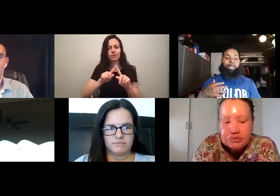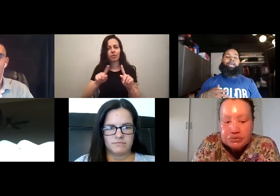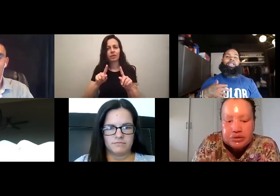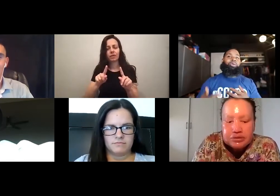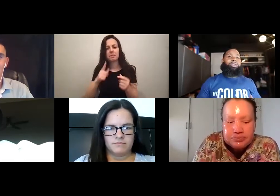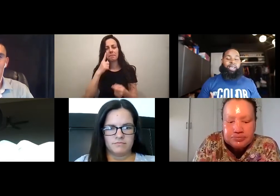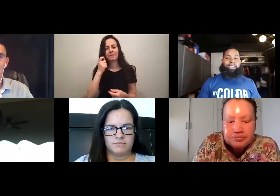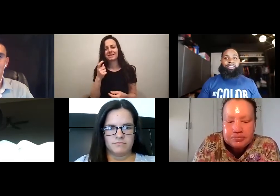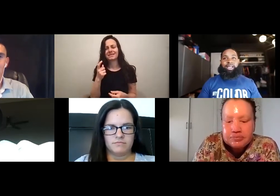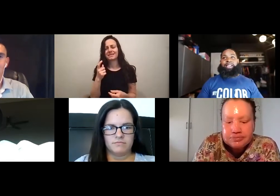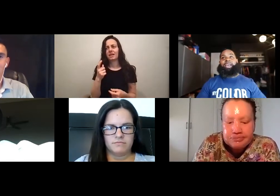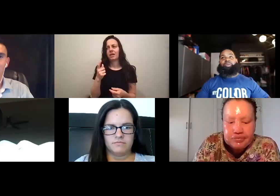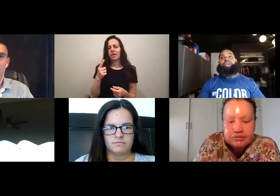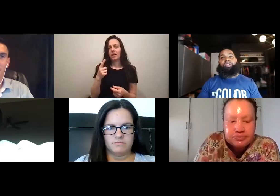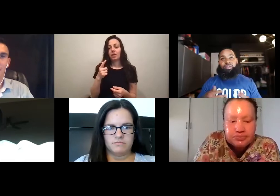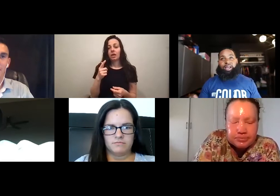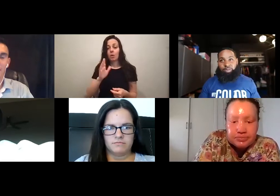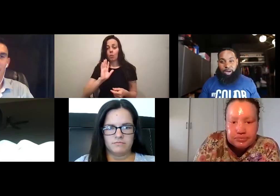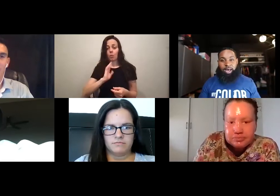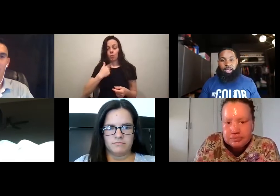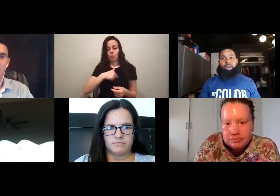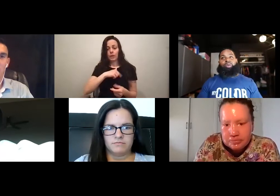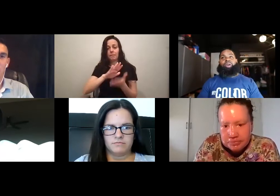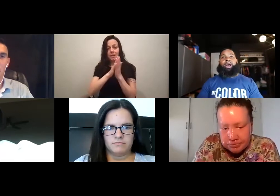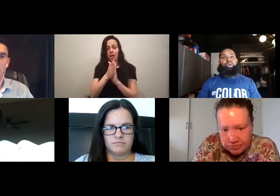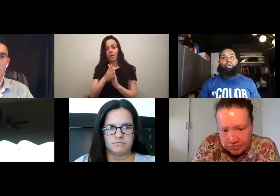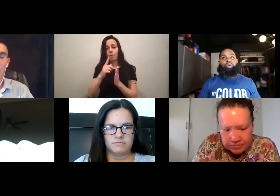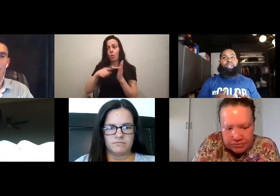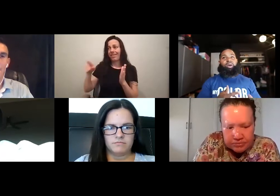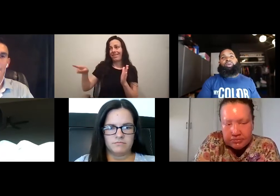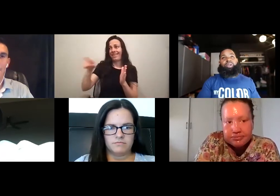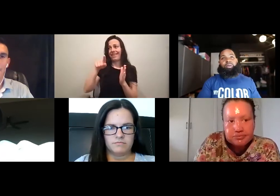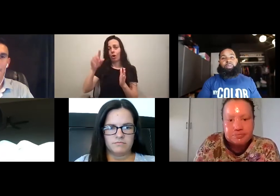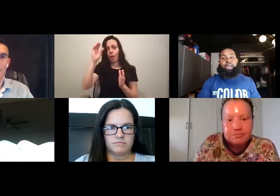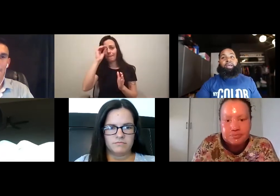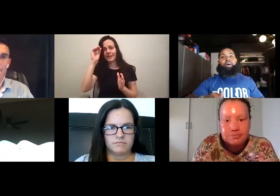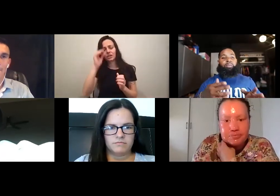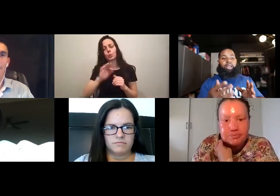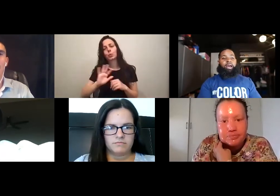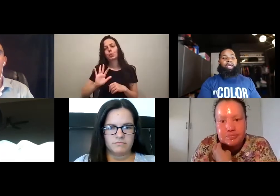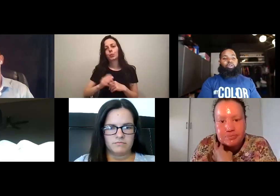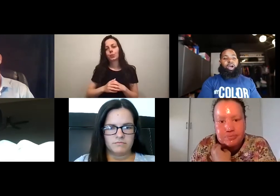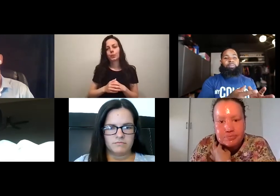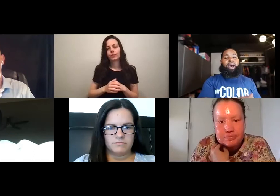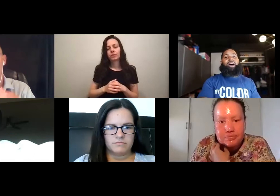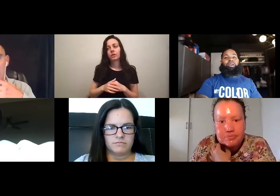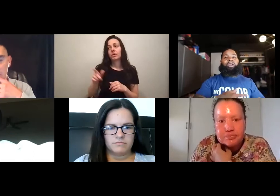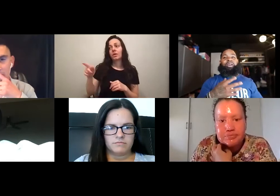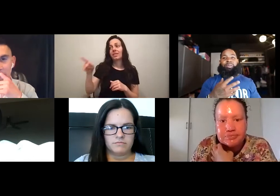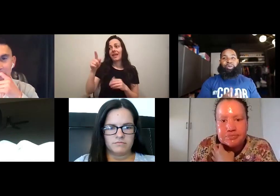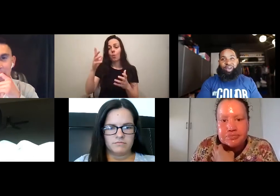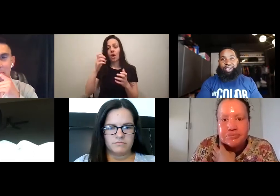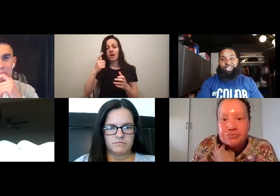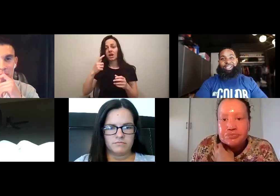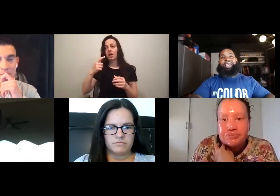the interpretations that they want to define us by. We're not who that they want us to be, but now they grab power